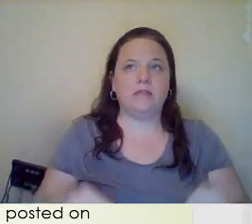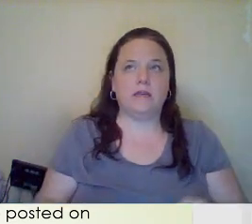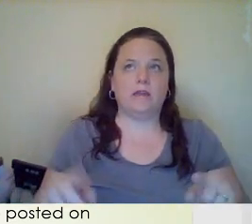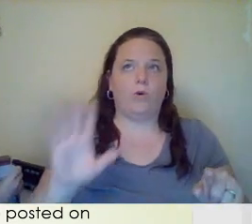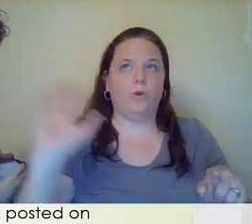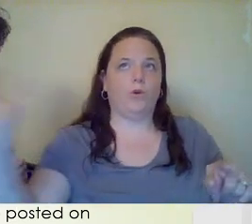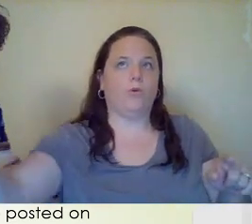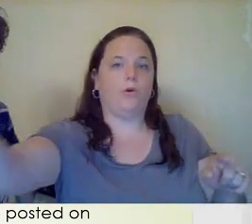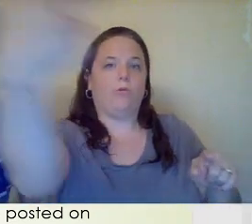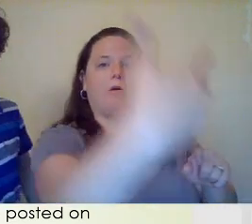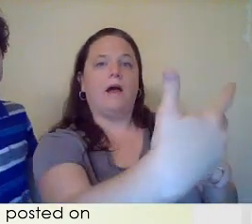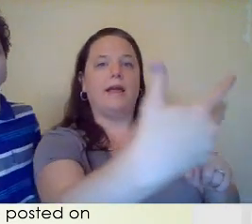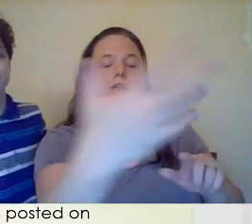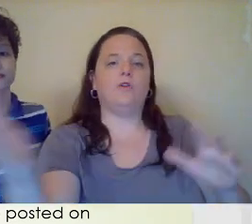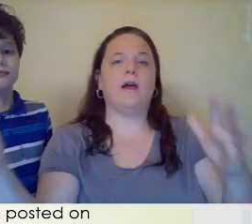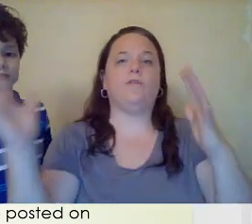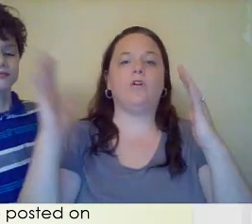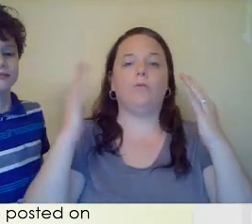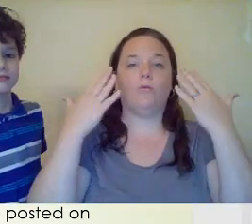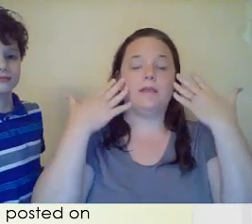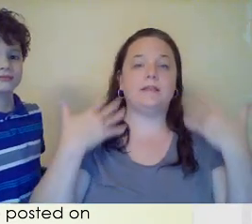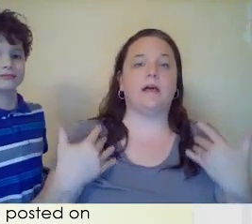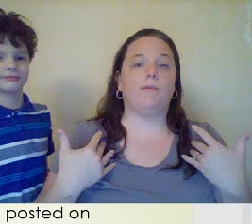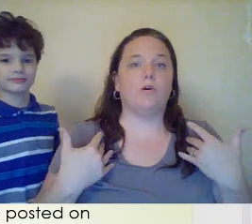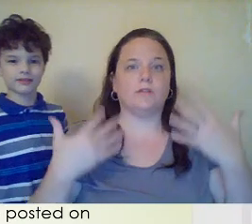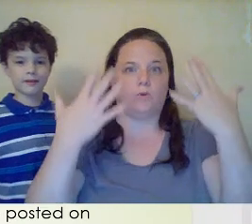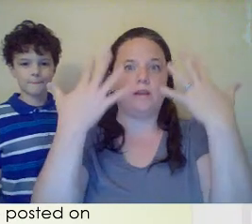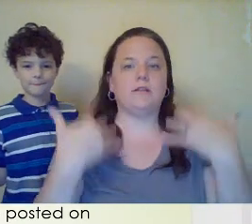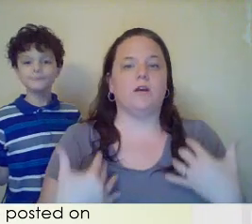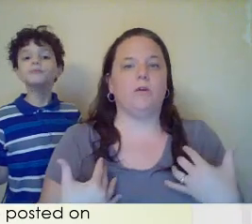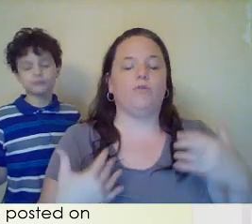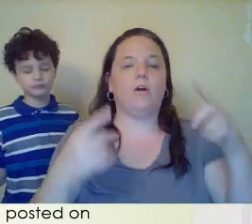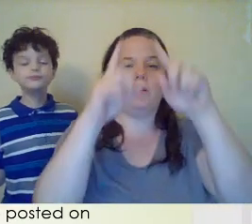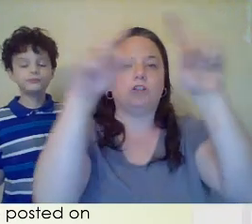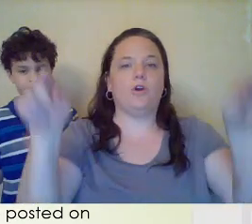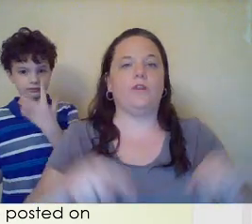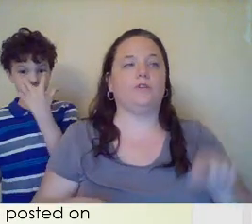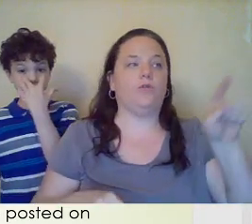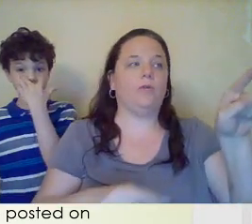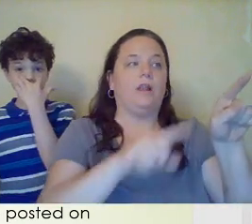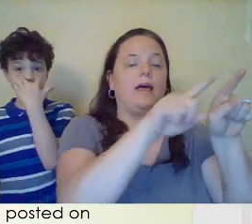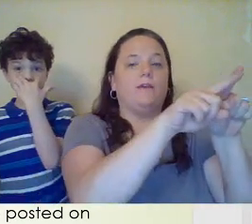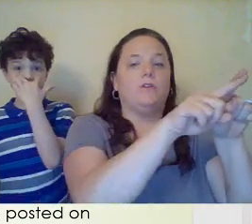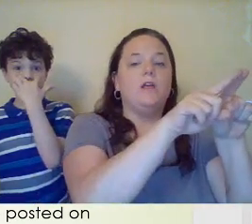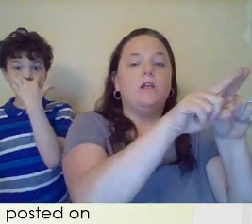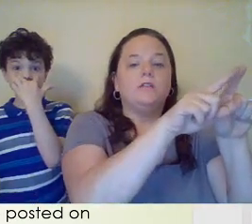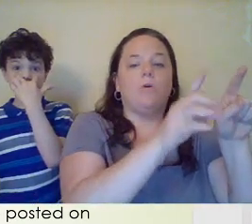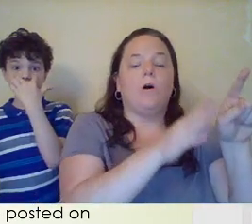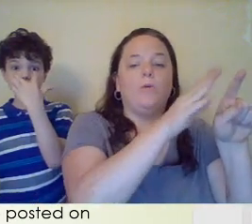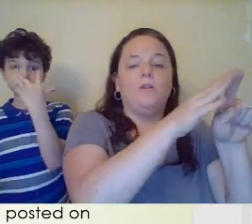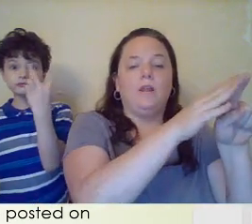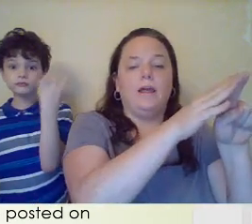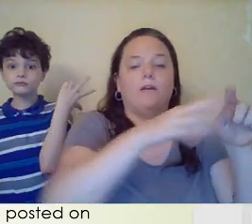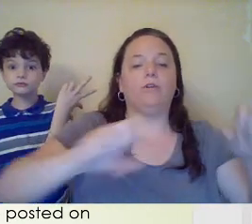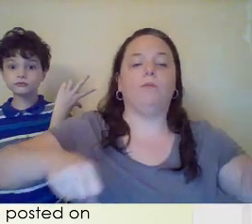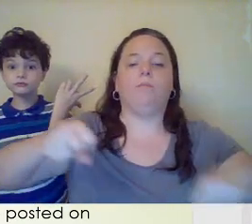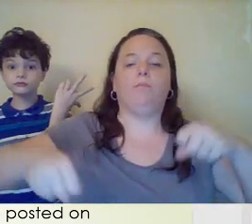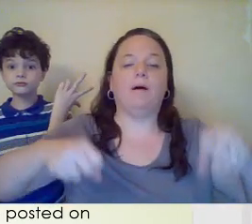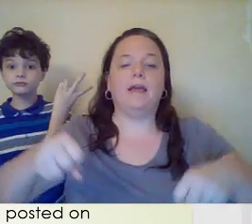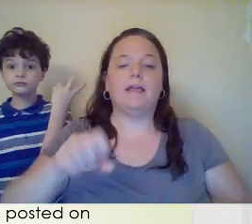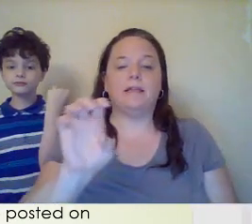you see it on your right, you have to come from his eyeball, like where he's coming from, and show that it's from the left. So all the way to the